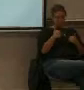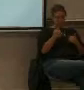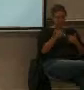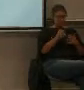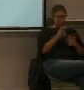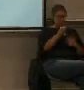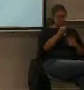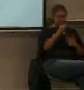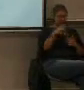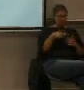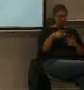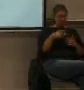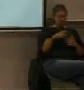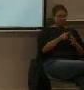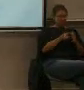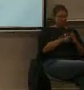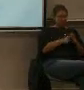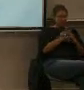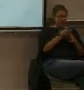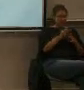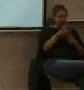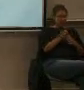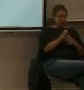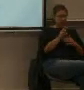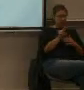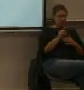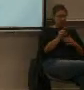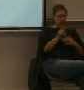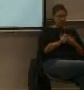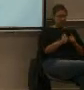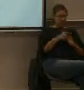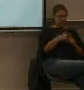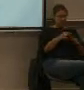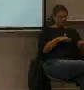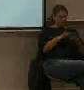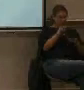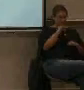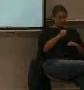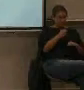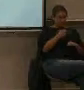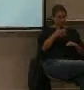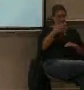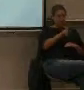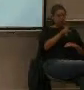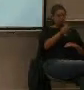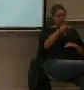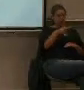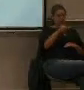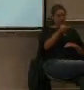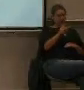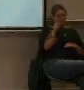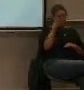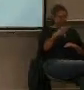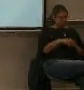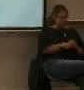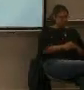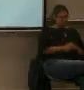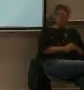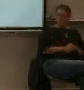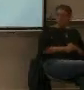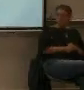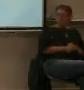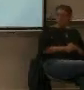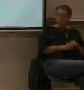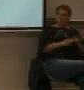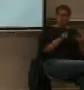You want a steep initial part of the curve, so the shorter this value, the lower this value is, the higher your uptake's gonna be.